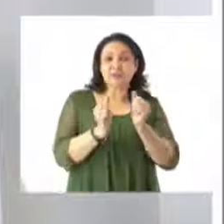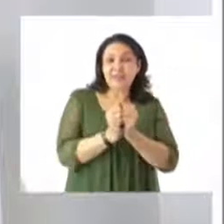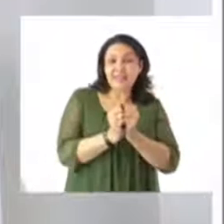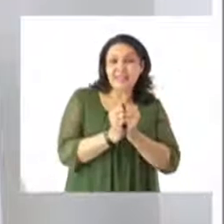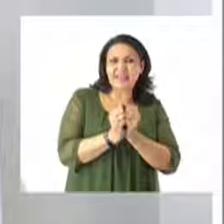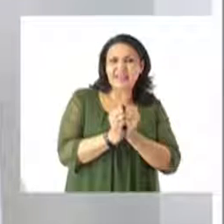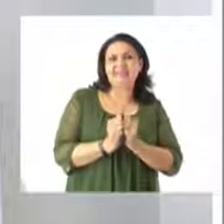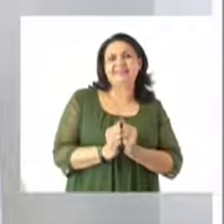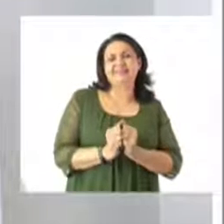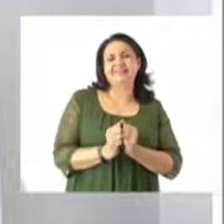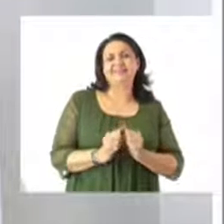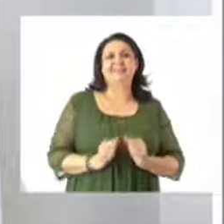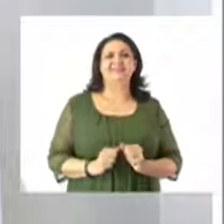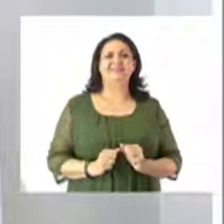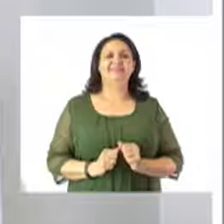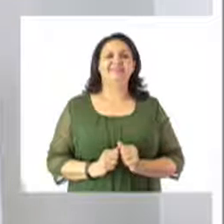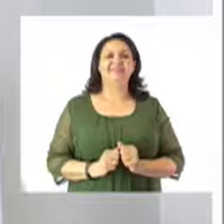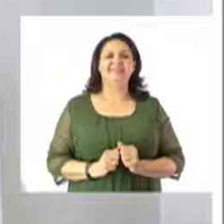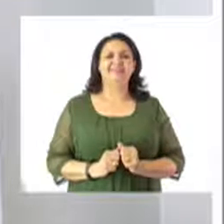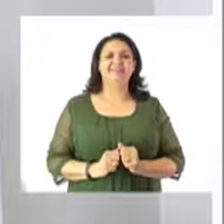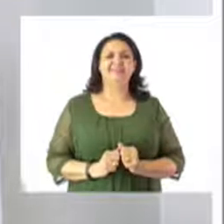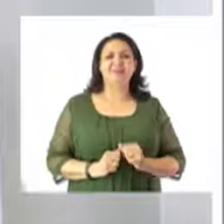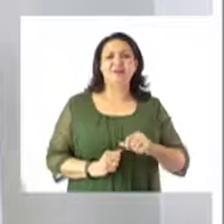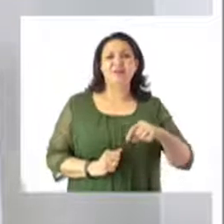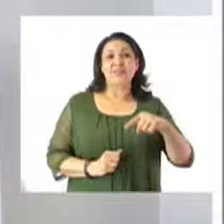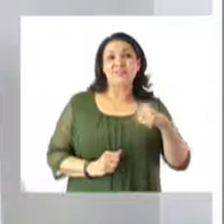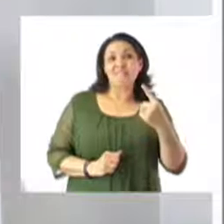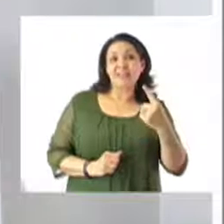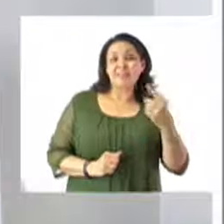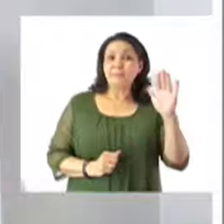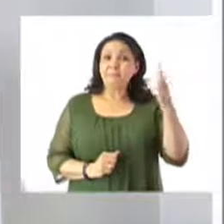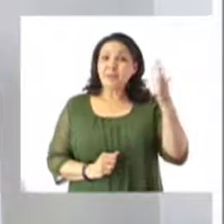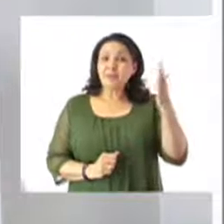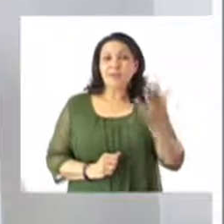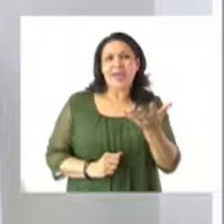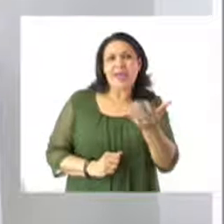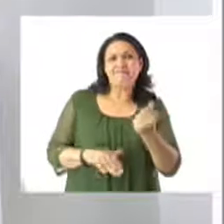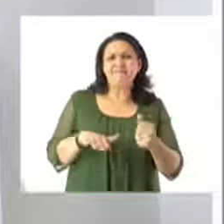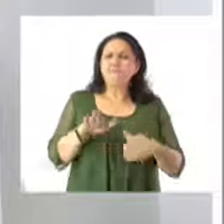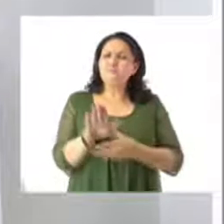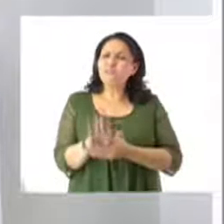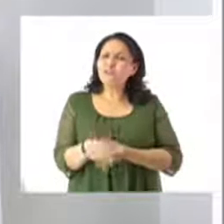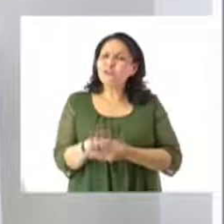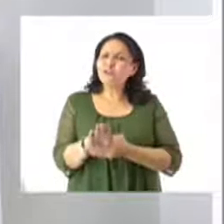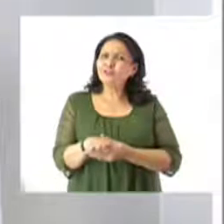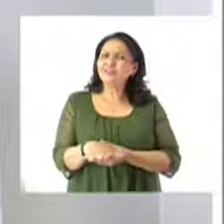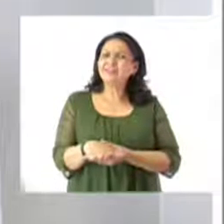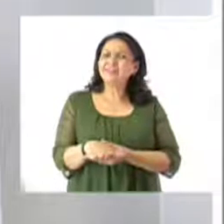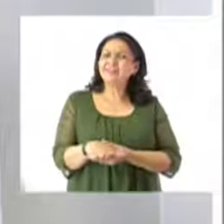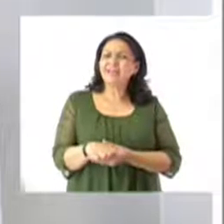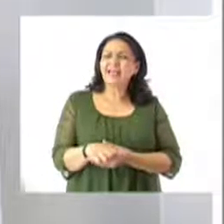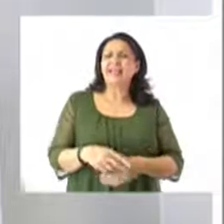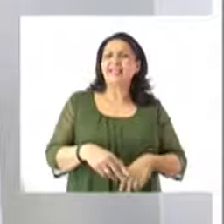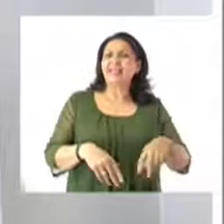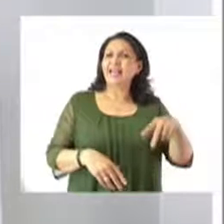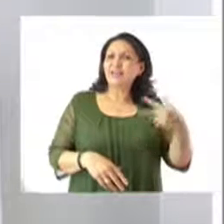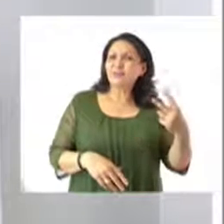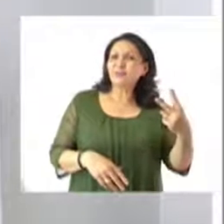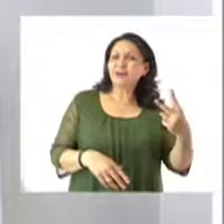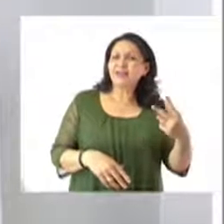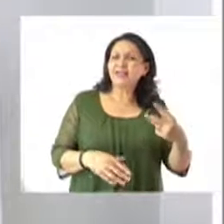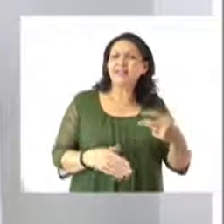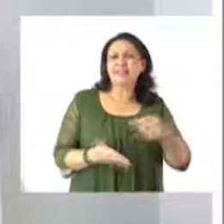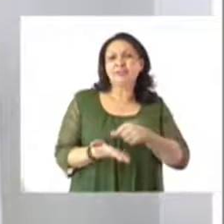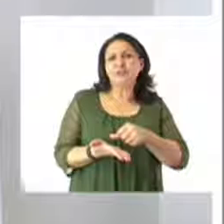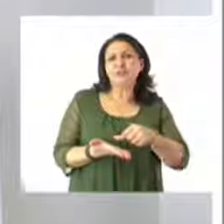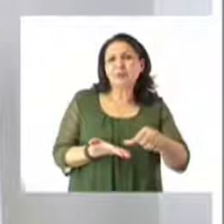what goes together. Now on the first picture, we have the foot. The next one is the toothpaste, and the next